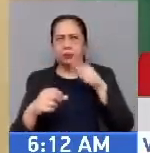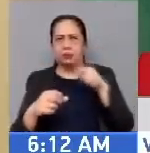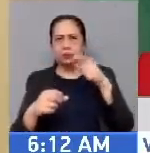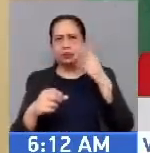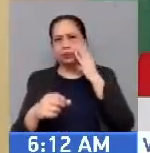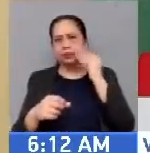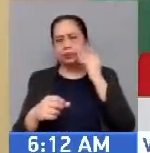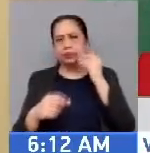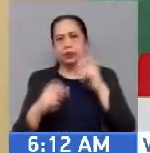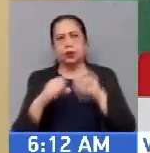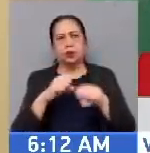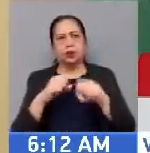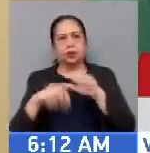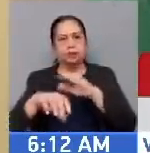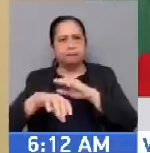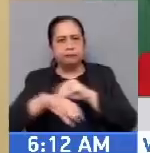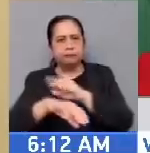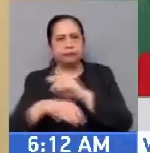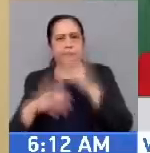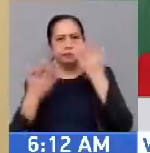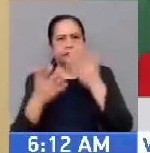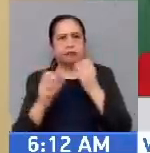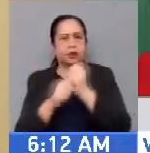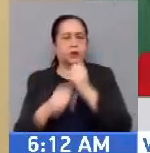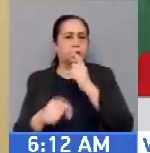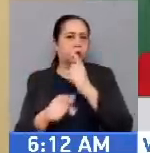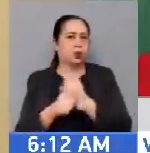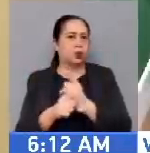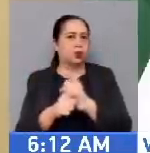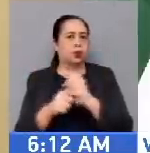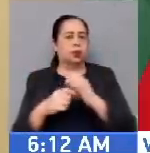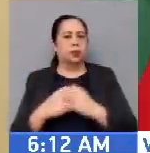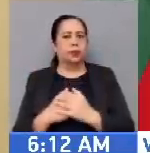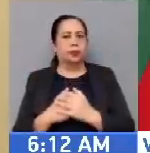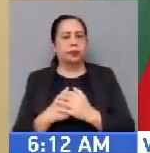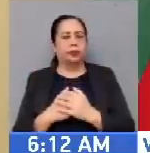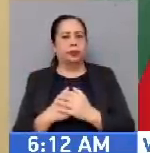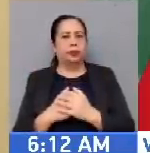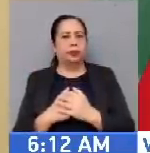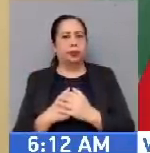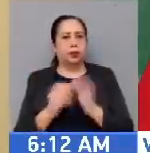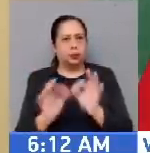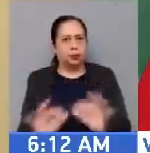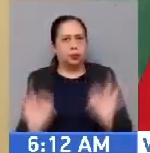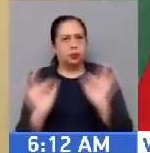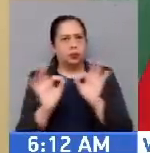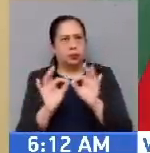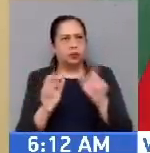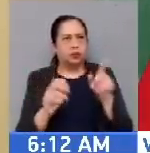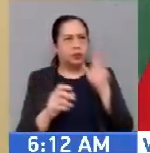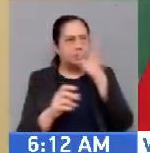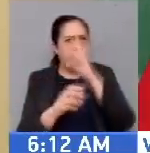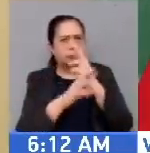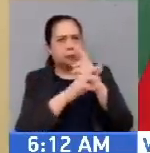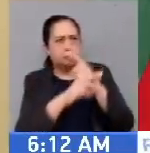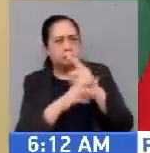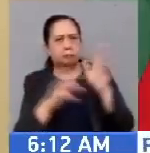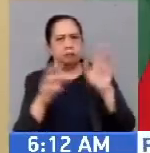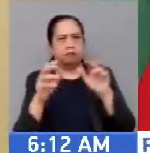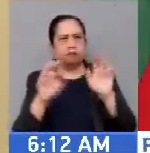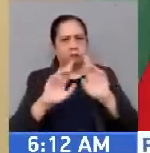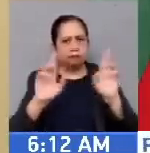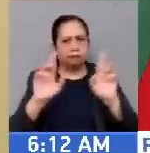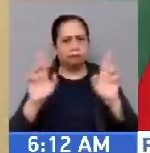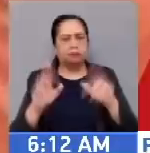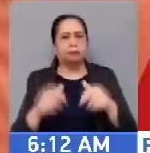advisory just to make sure, no, that the critical defects or equipment is ready for